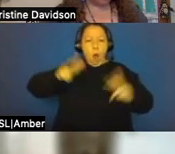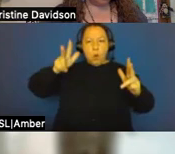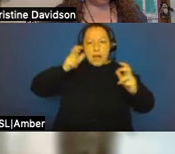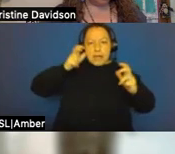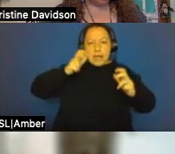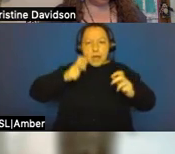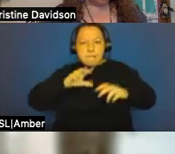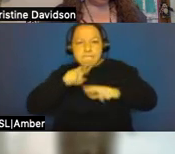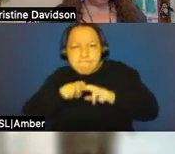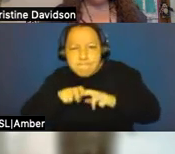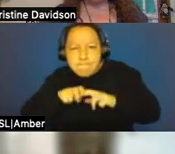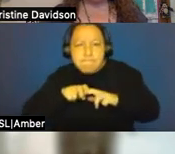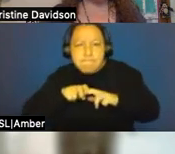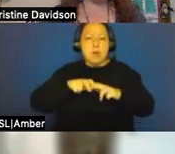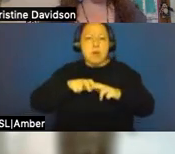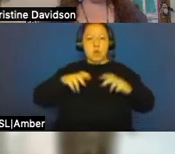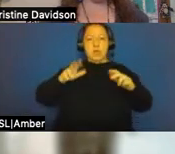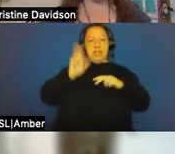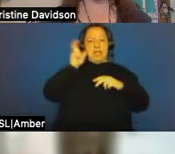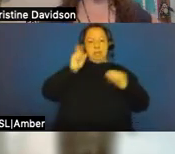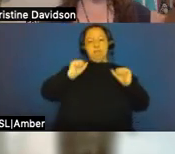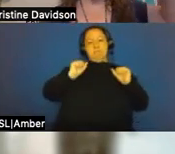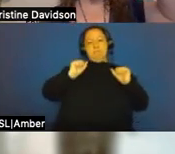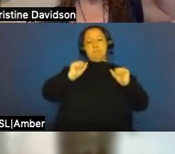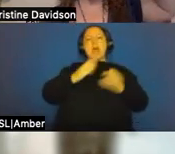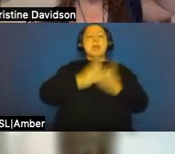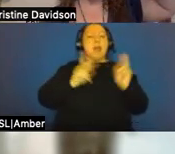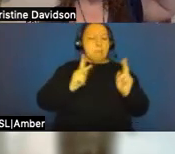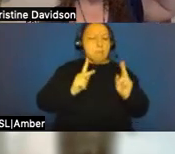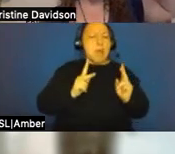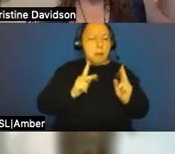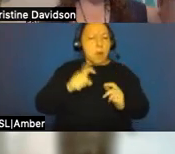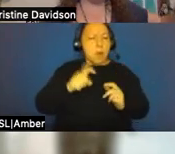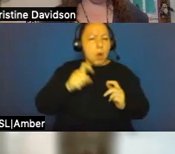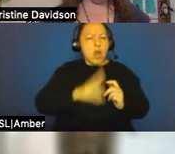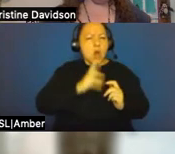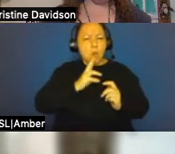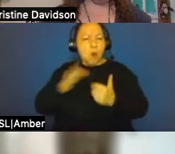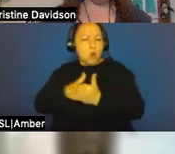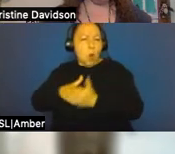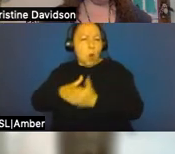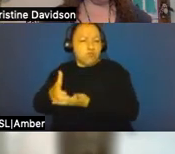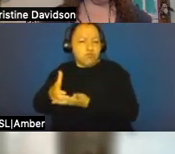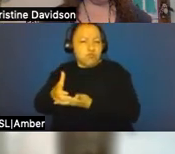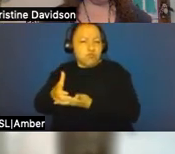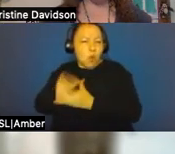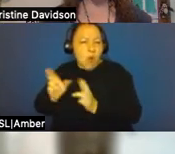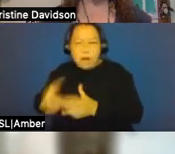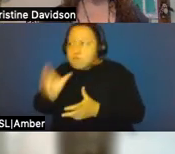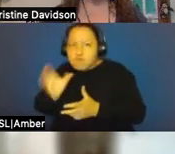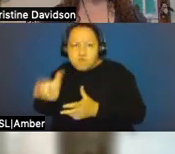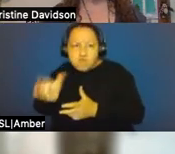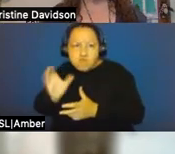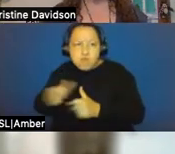that you drink a lot of water, have that near you. For some people, it's lighting